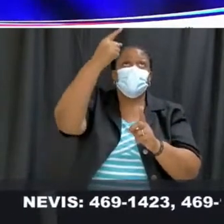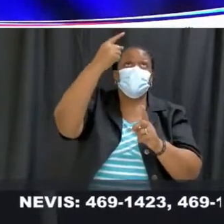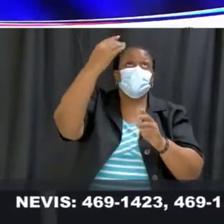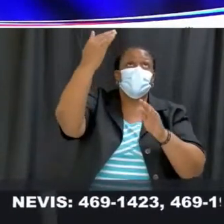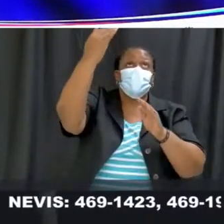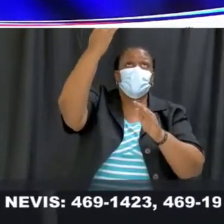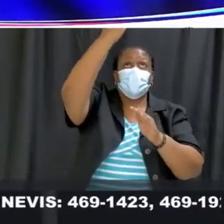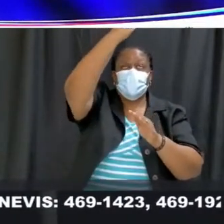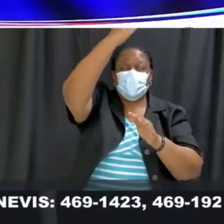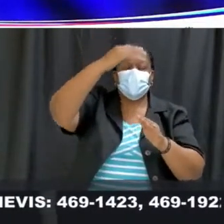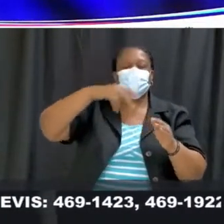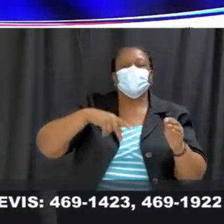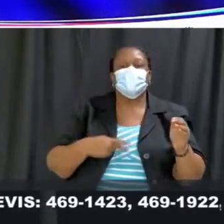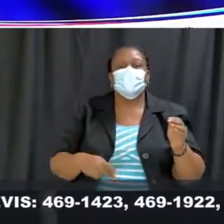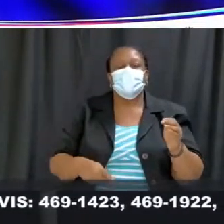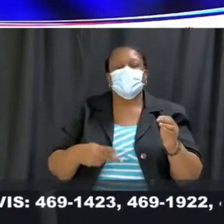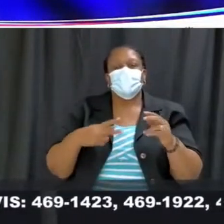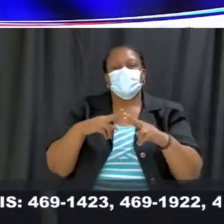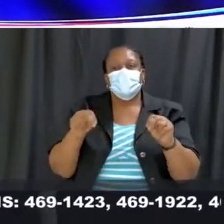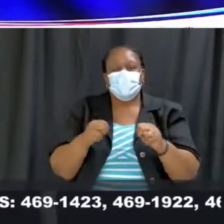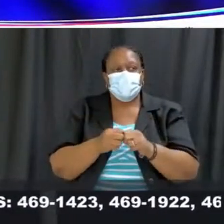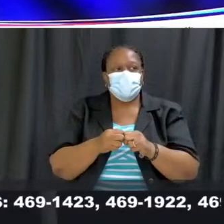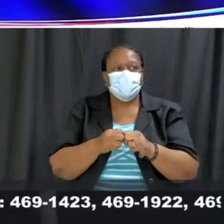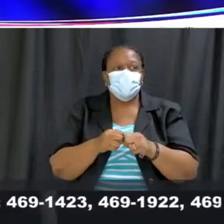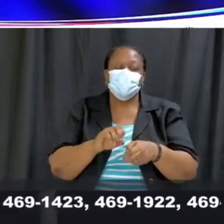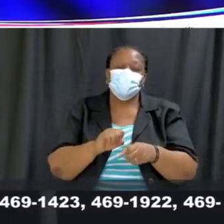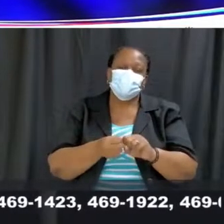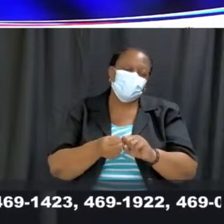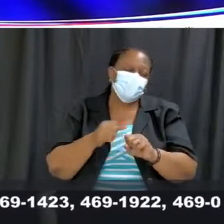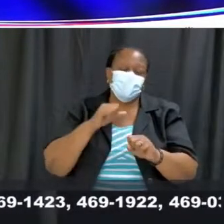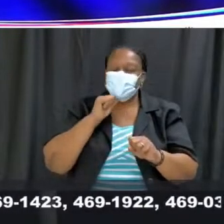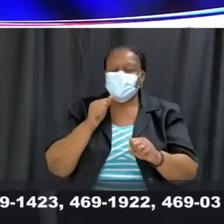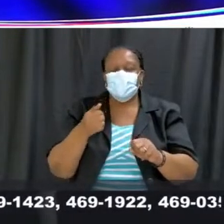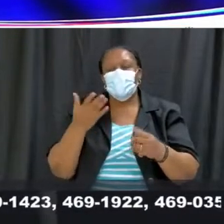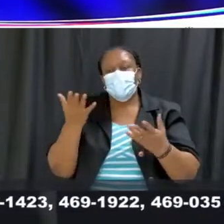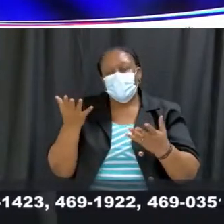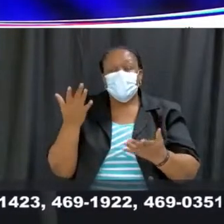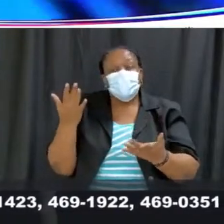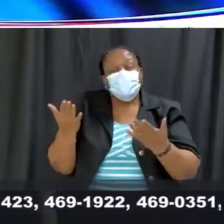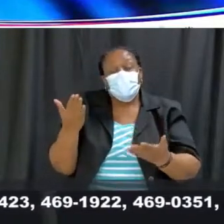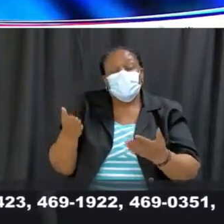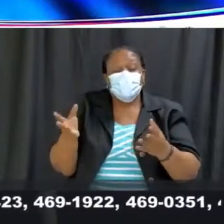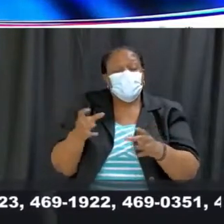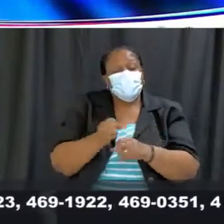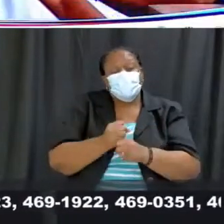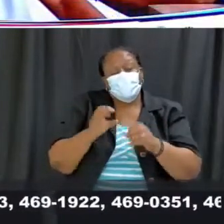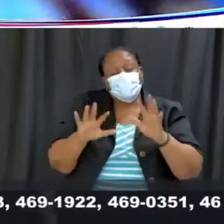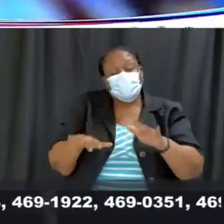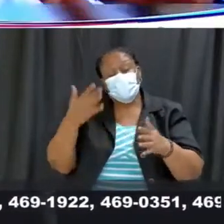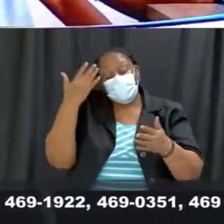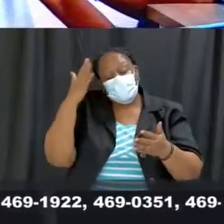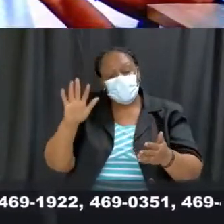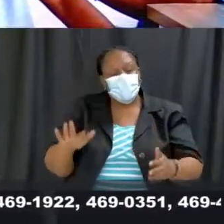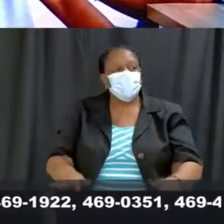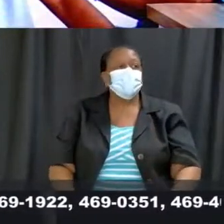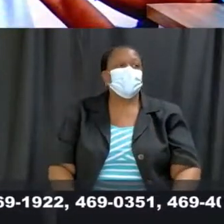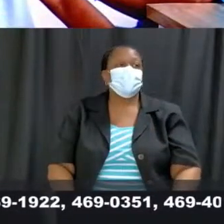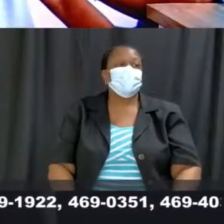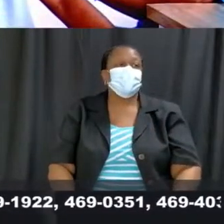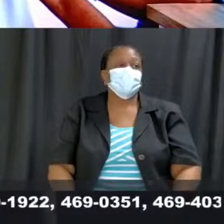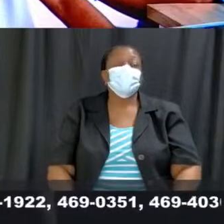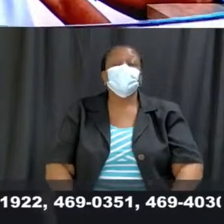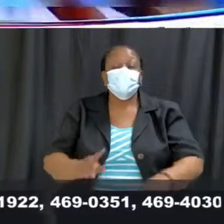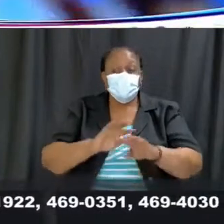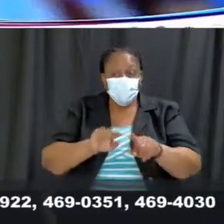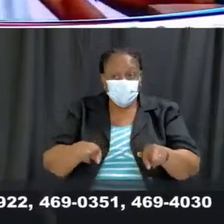therefore we will not be placed under any type of advisory. However, please